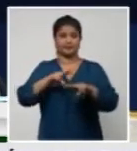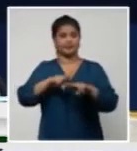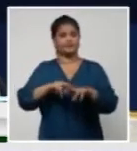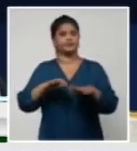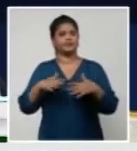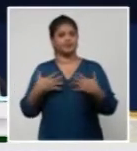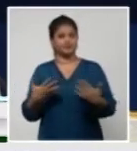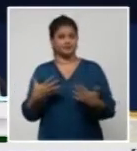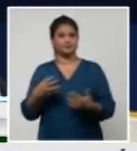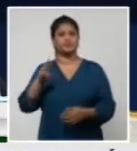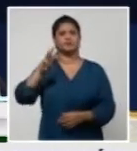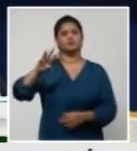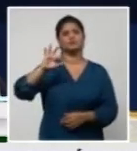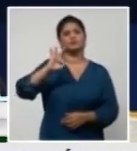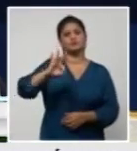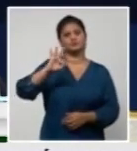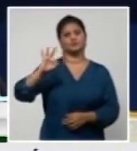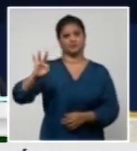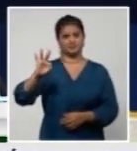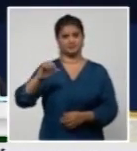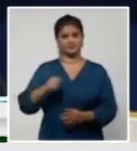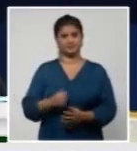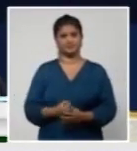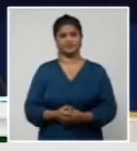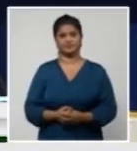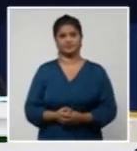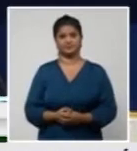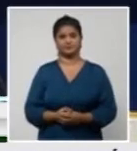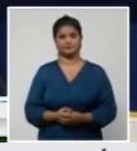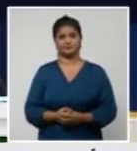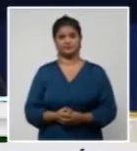383 in the Hermanos Aimajeras Hospital Laboratory,